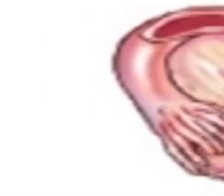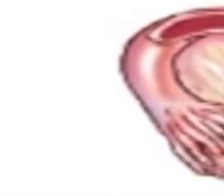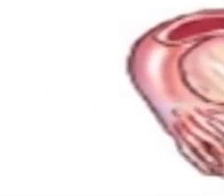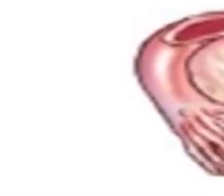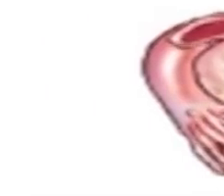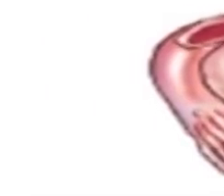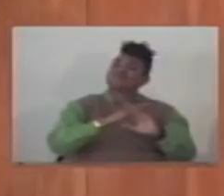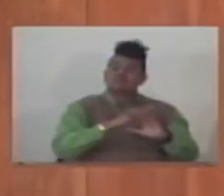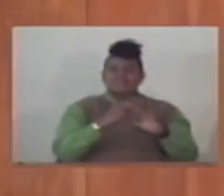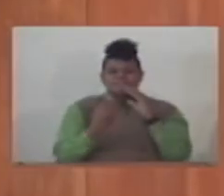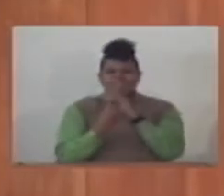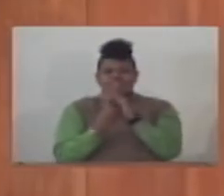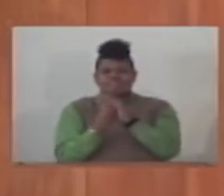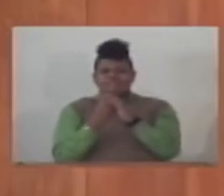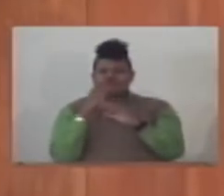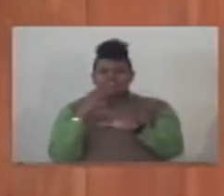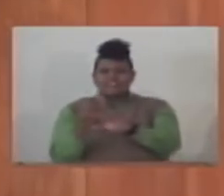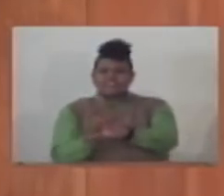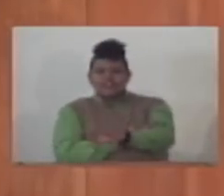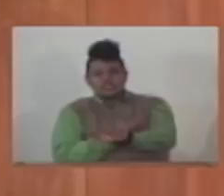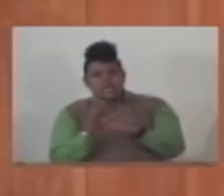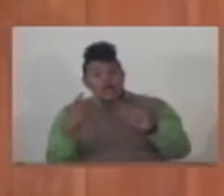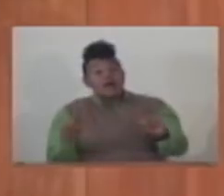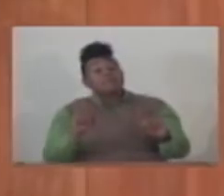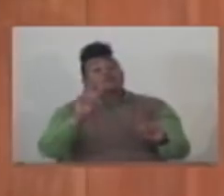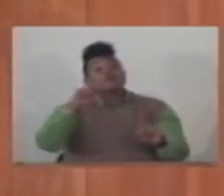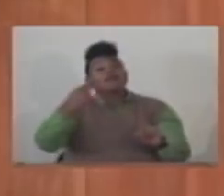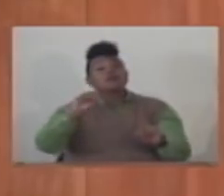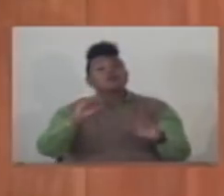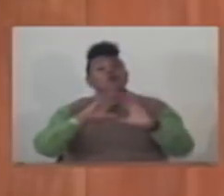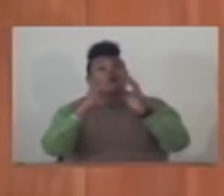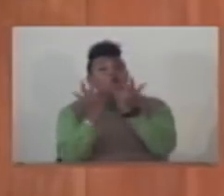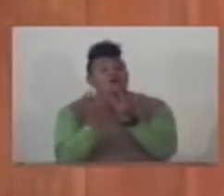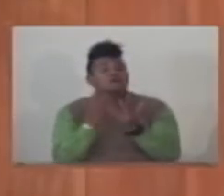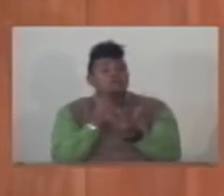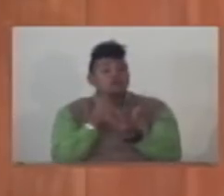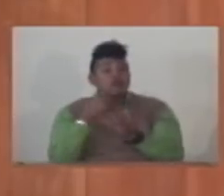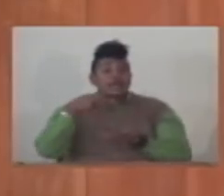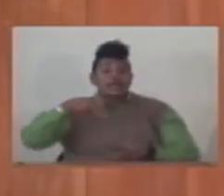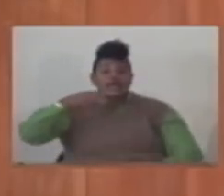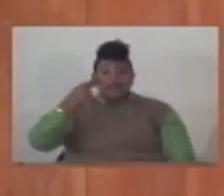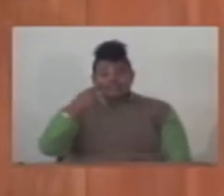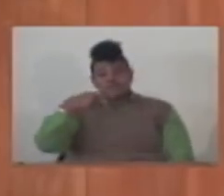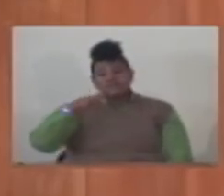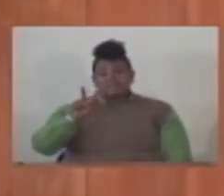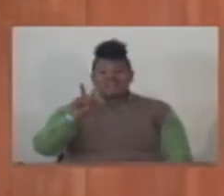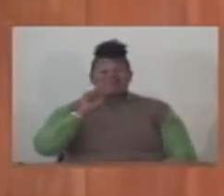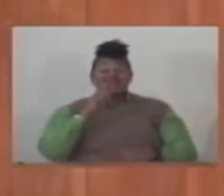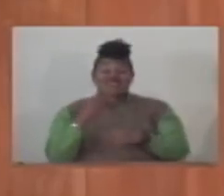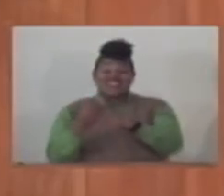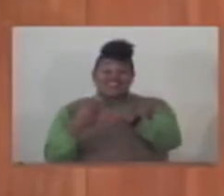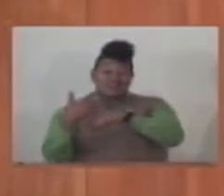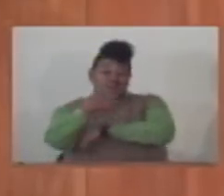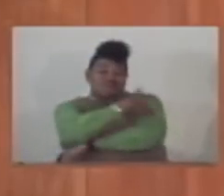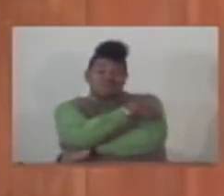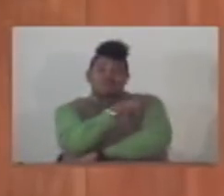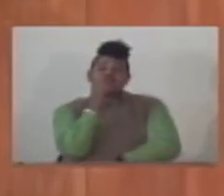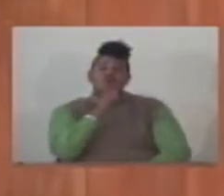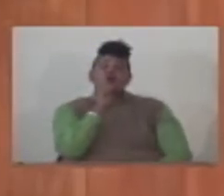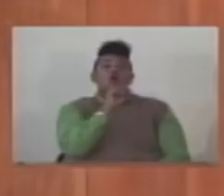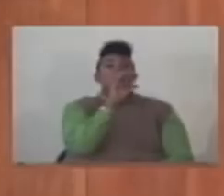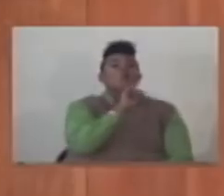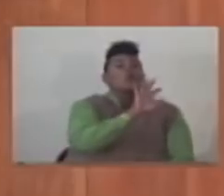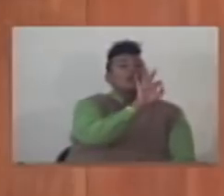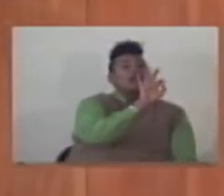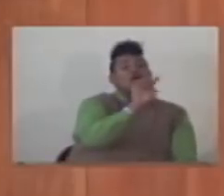cancer. WHO states, Mr. Speaker, that HPV vaccination for girls ages 9 to